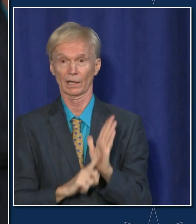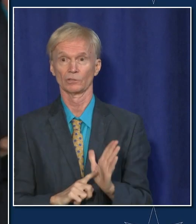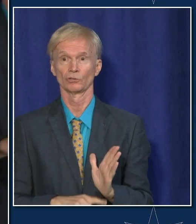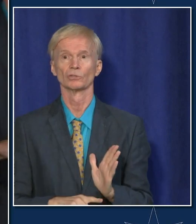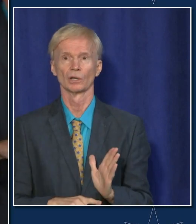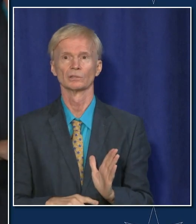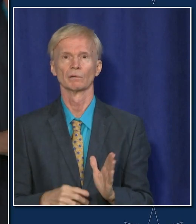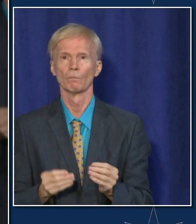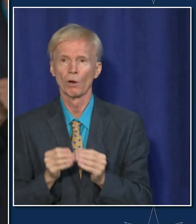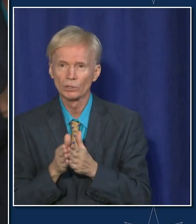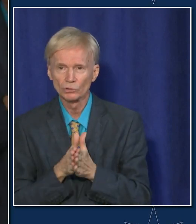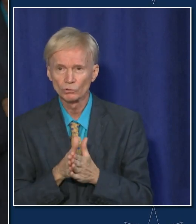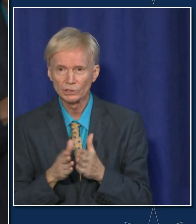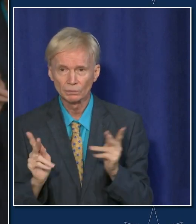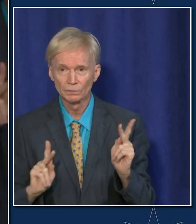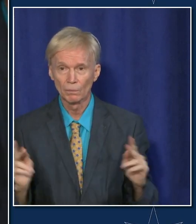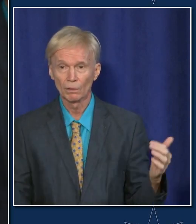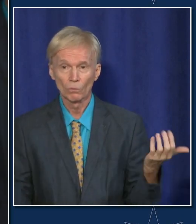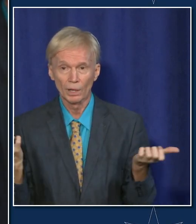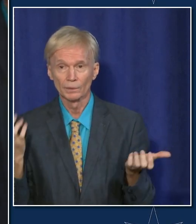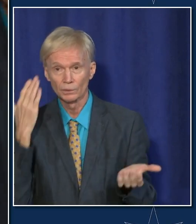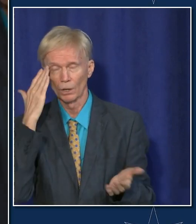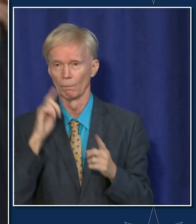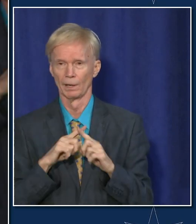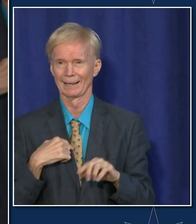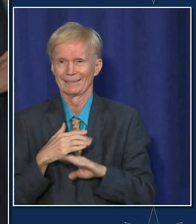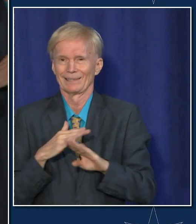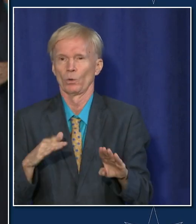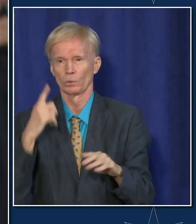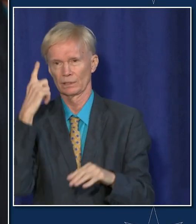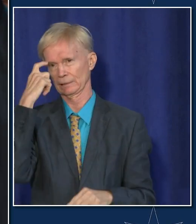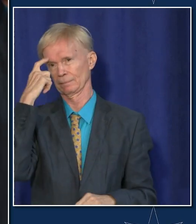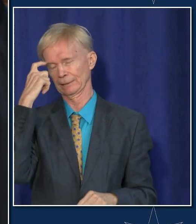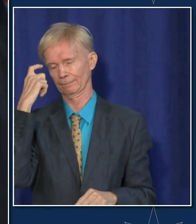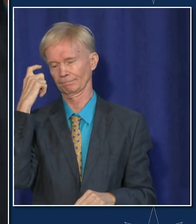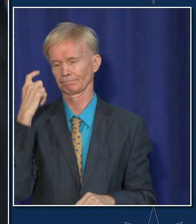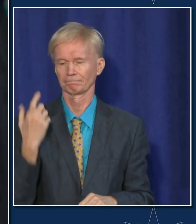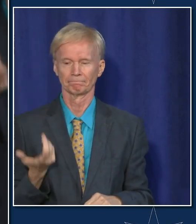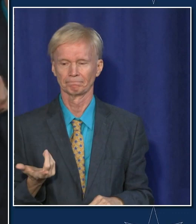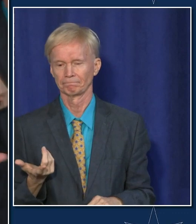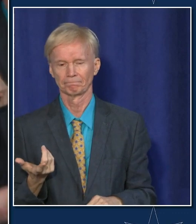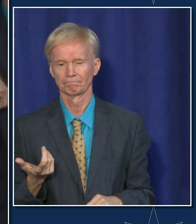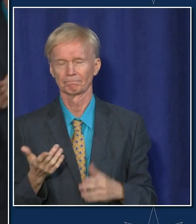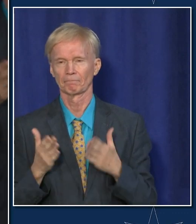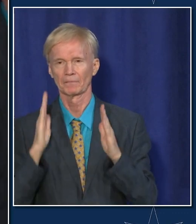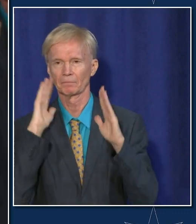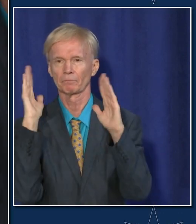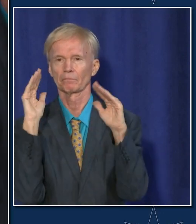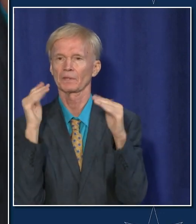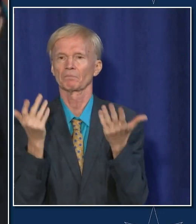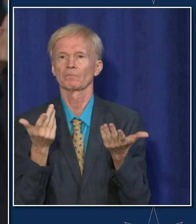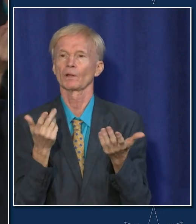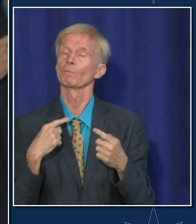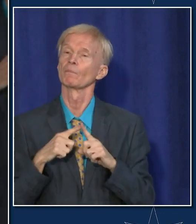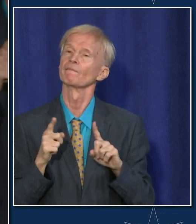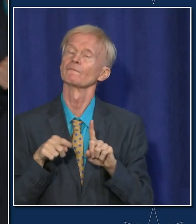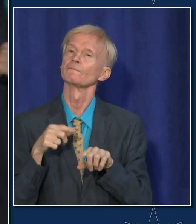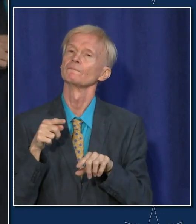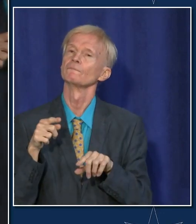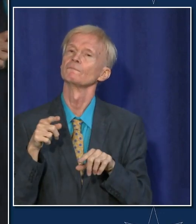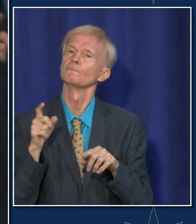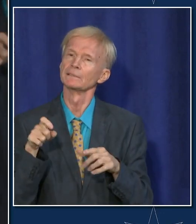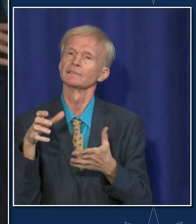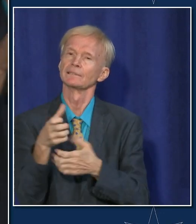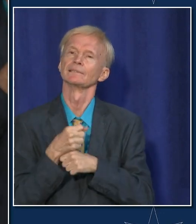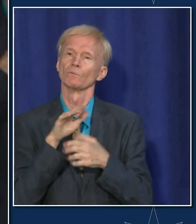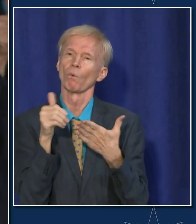major interest in this, but I don't anticipate. I want to make sure we finish getting all the data, but at this point,